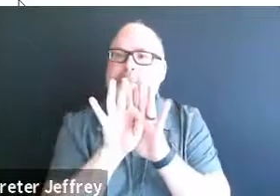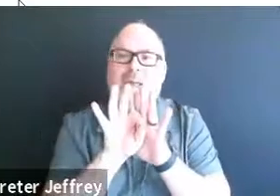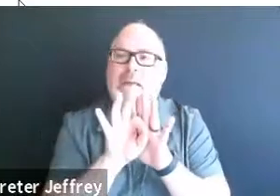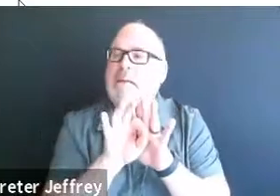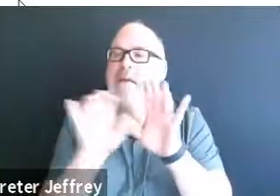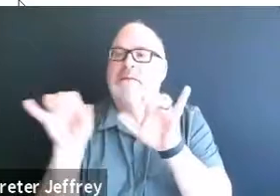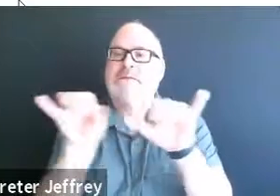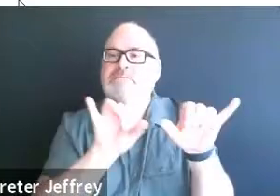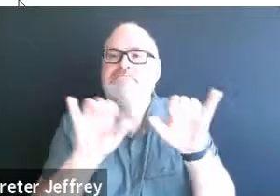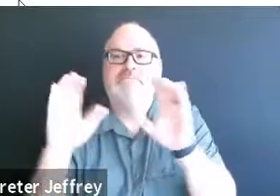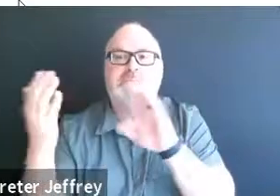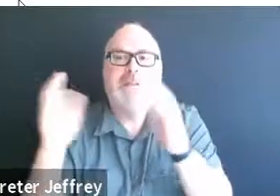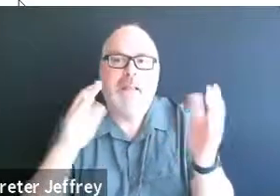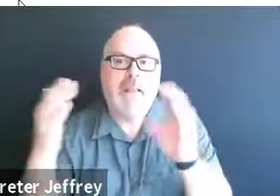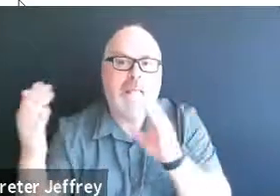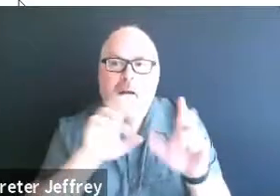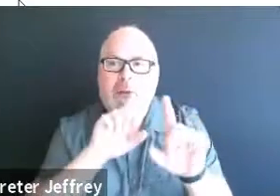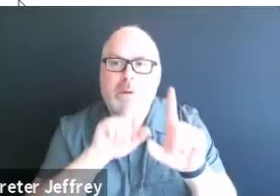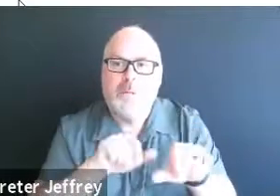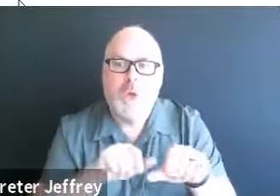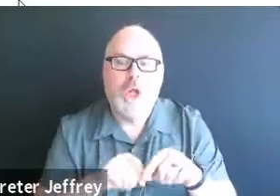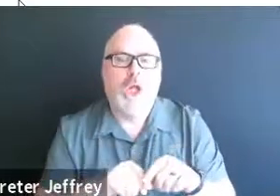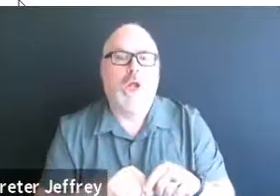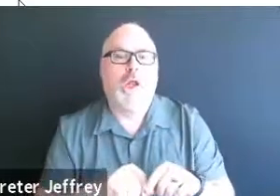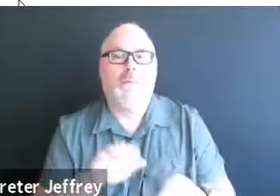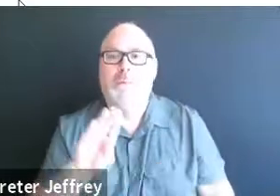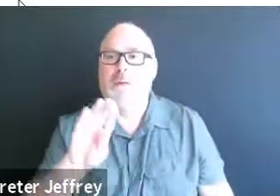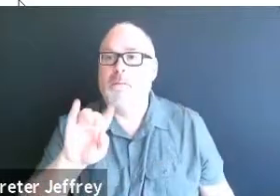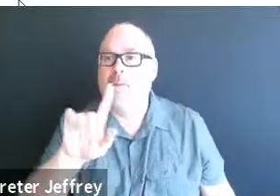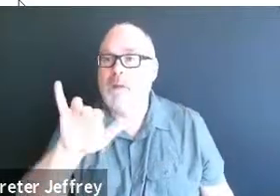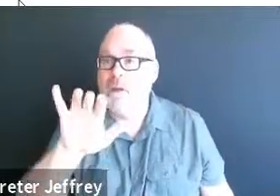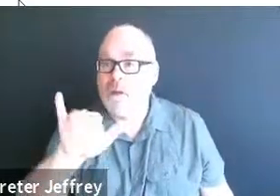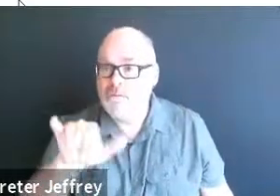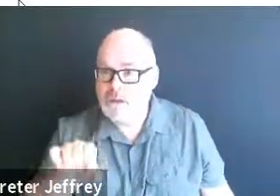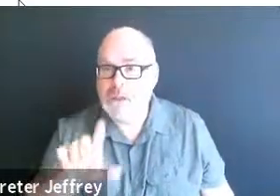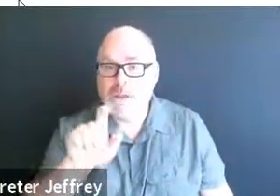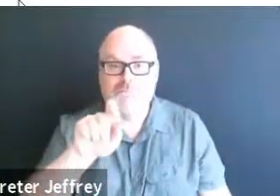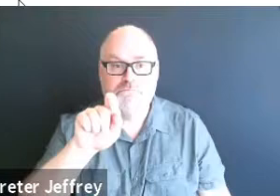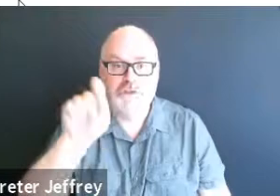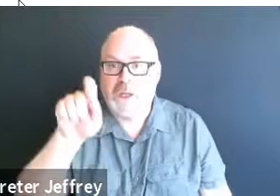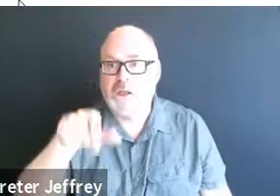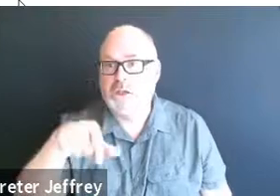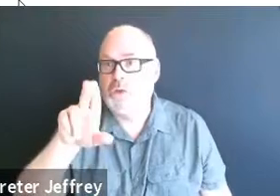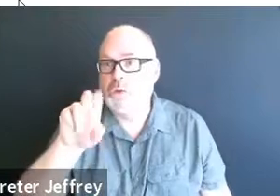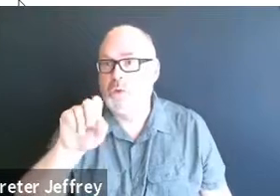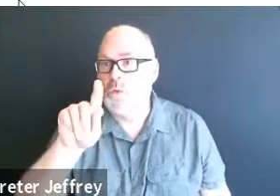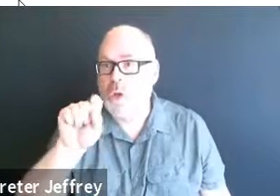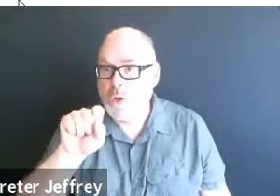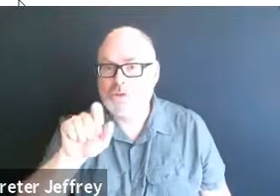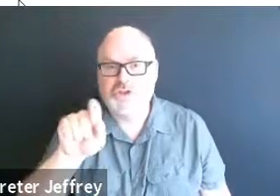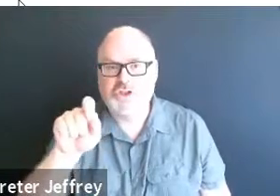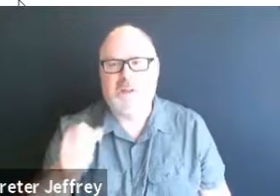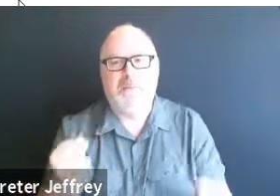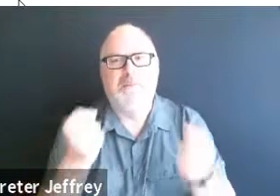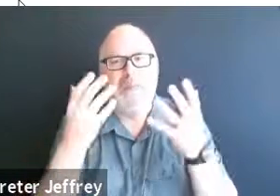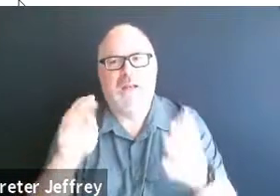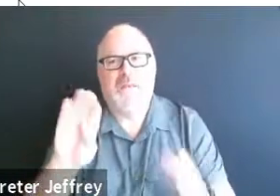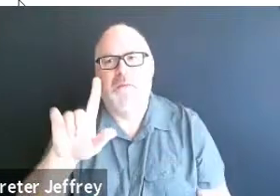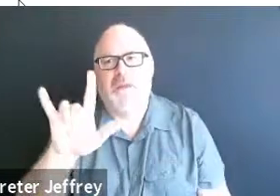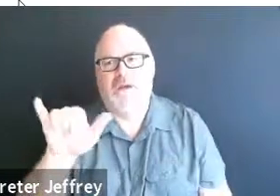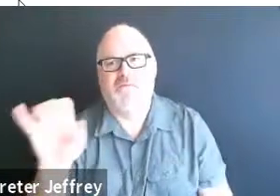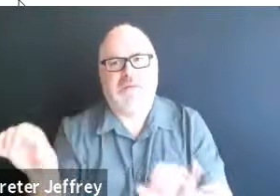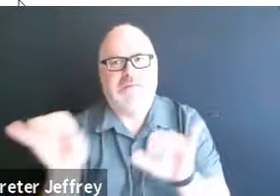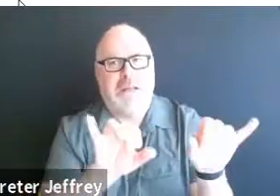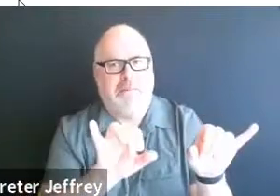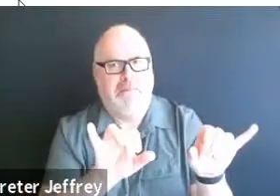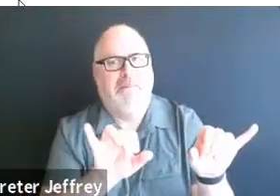And now you can choose the similarity report that you would like it to generate. Would you like the bibliography to be checked? And would you like quotes to be checked?